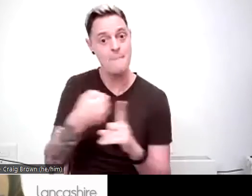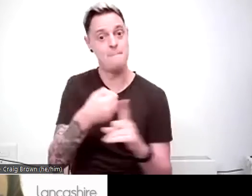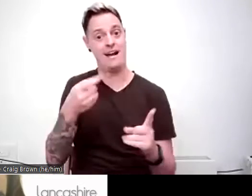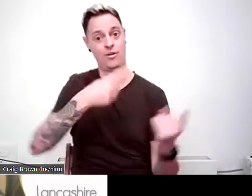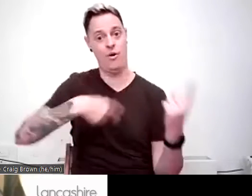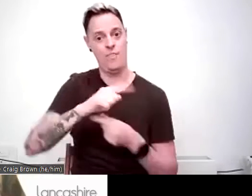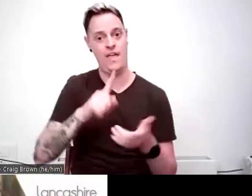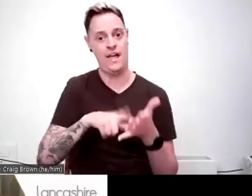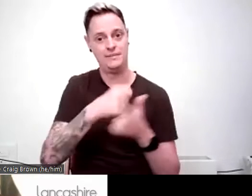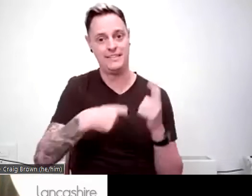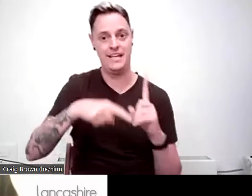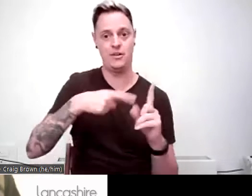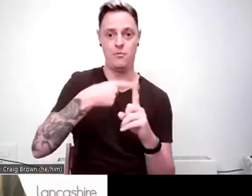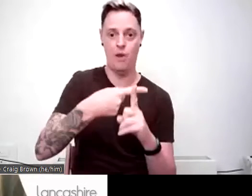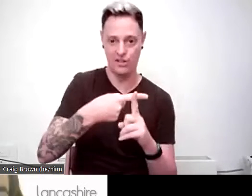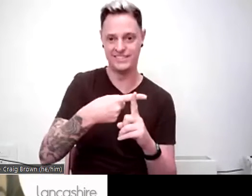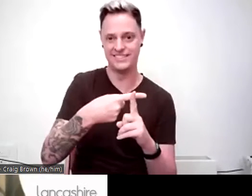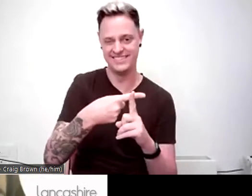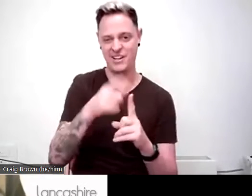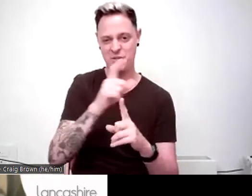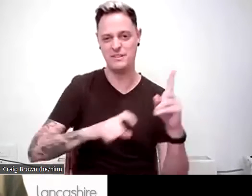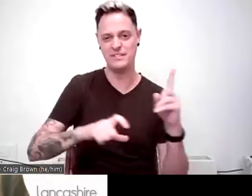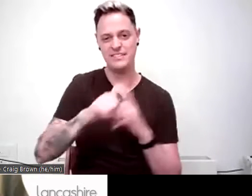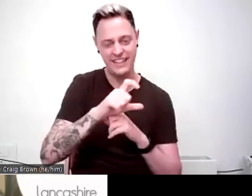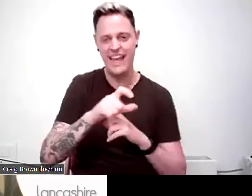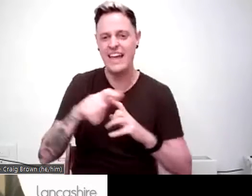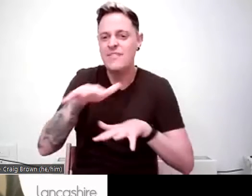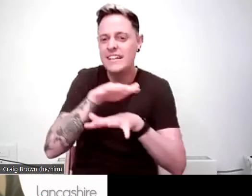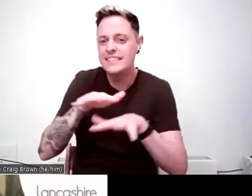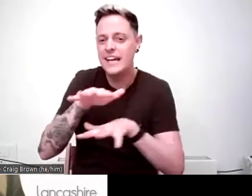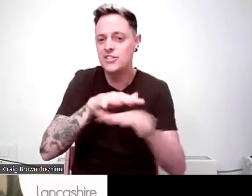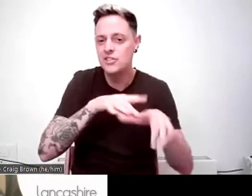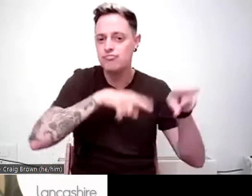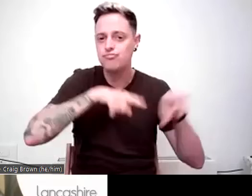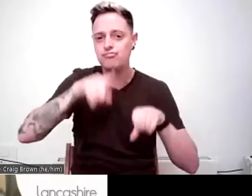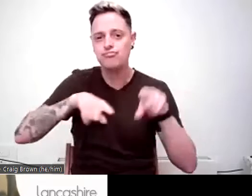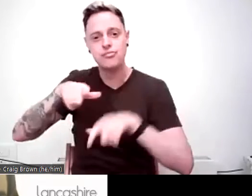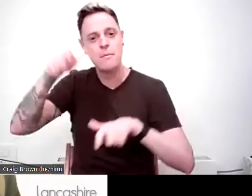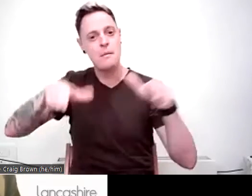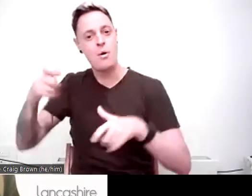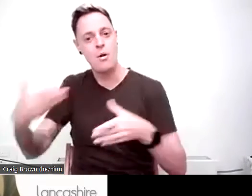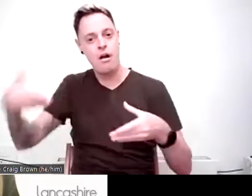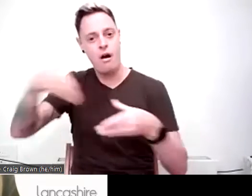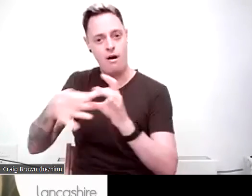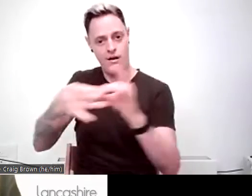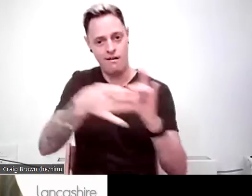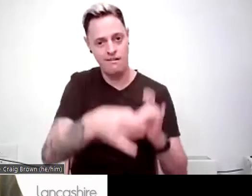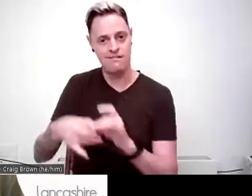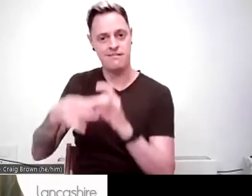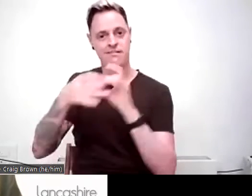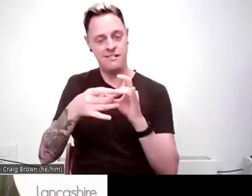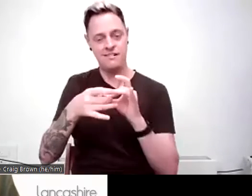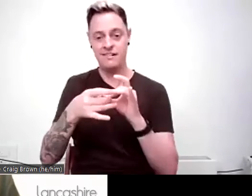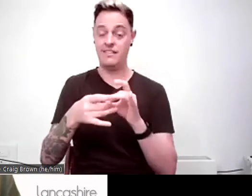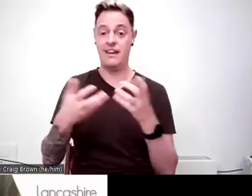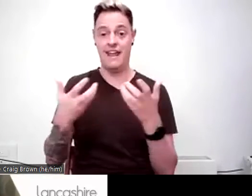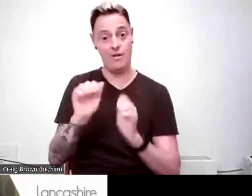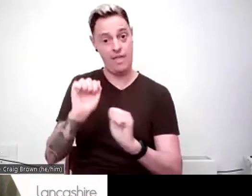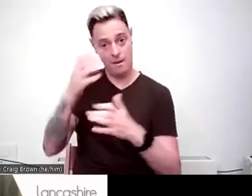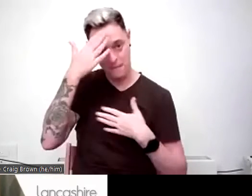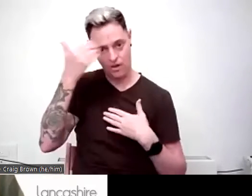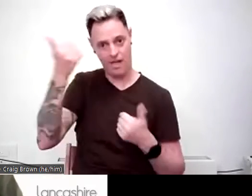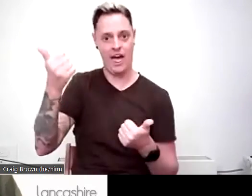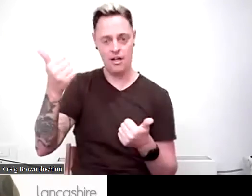LGBTQ+ community, and within that, the different intersections, different demographics of people that exist within that community, and how their mental health